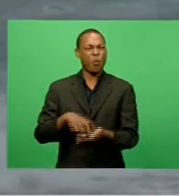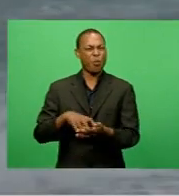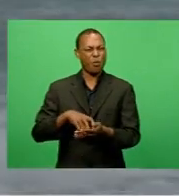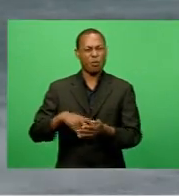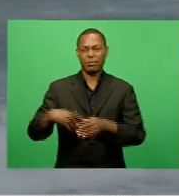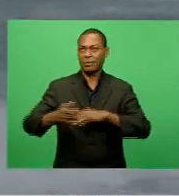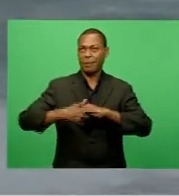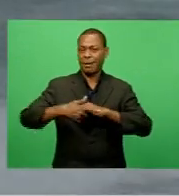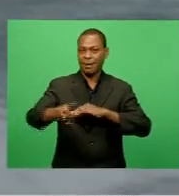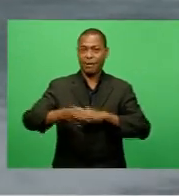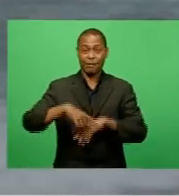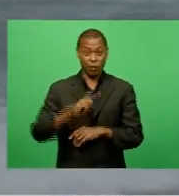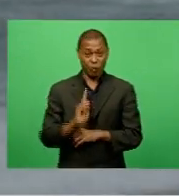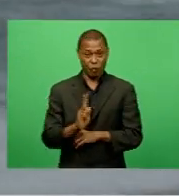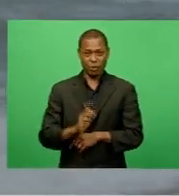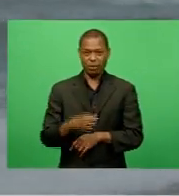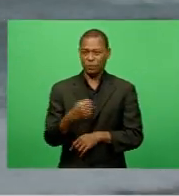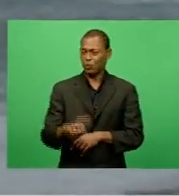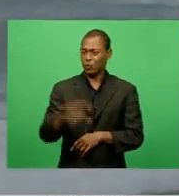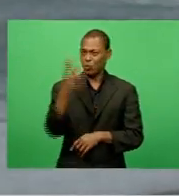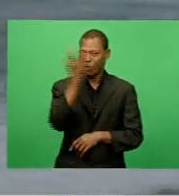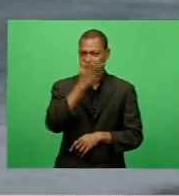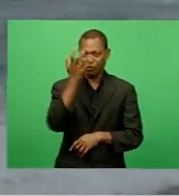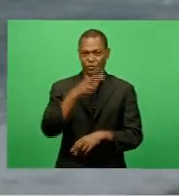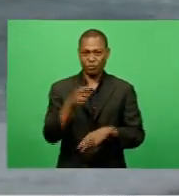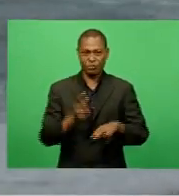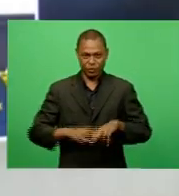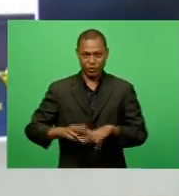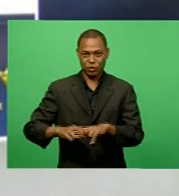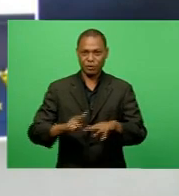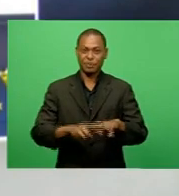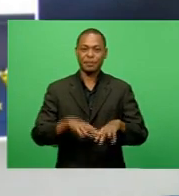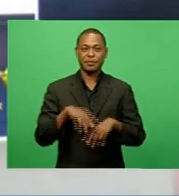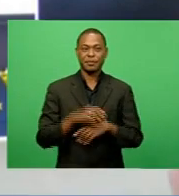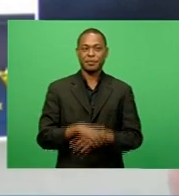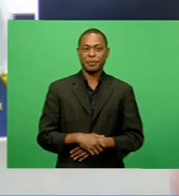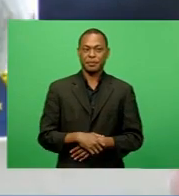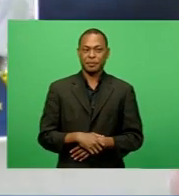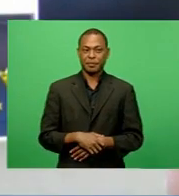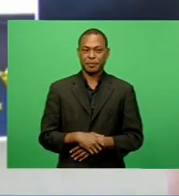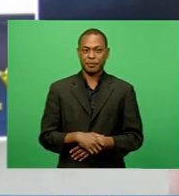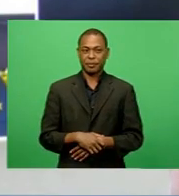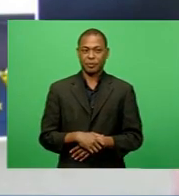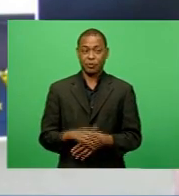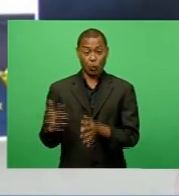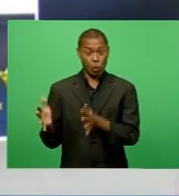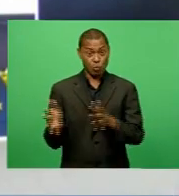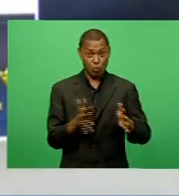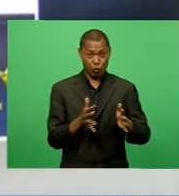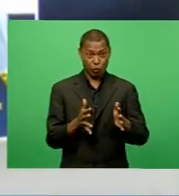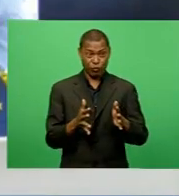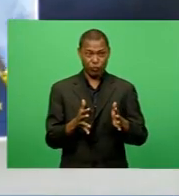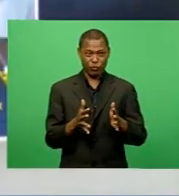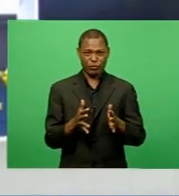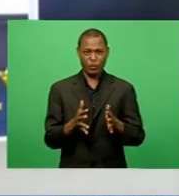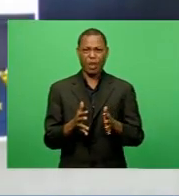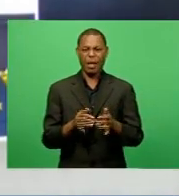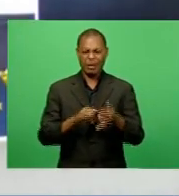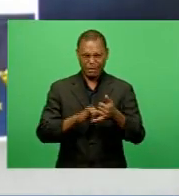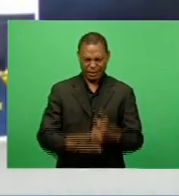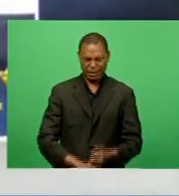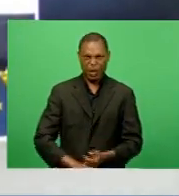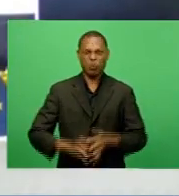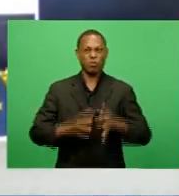at the moment and poses no direct threat to Fiji. So it's moving from New Way, taking a southwest